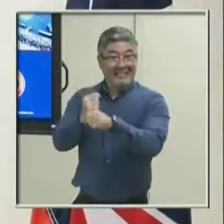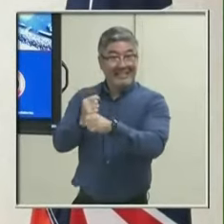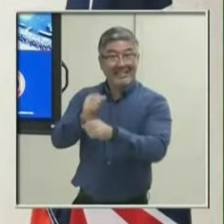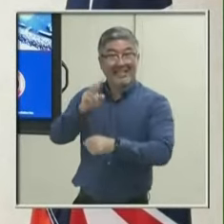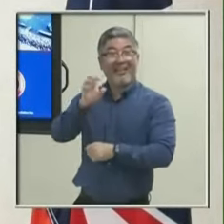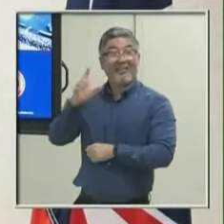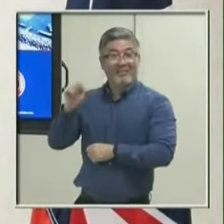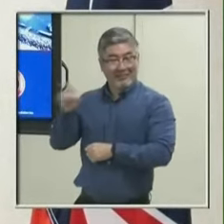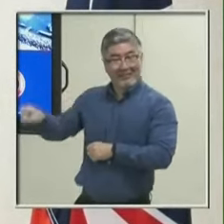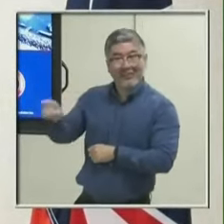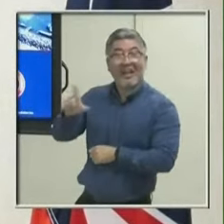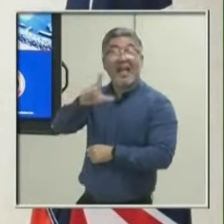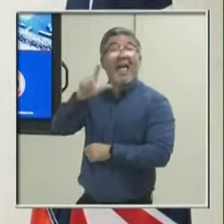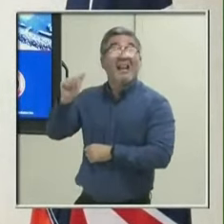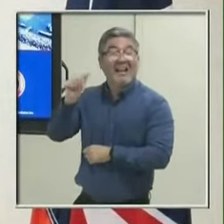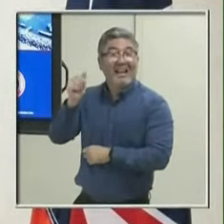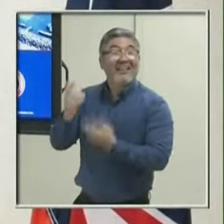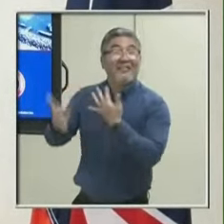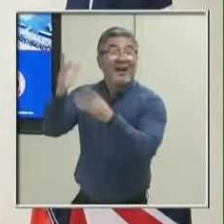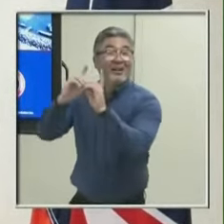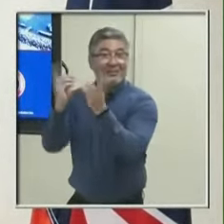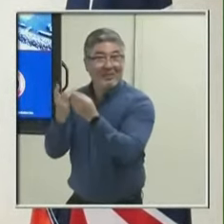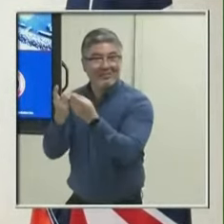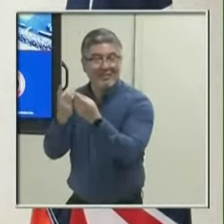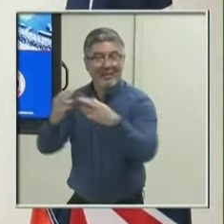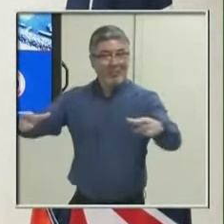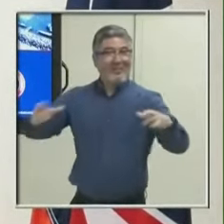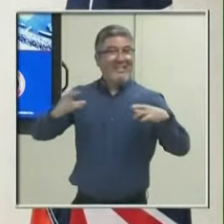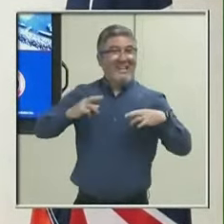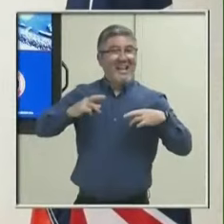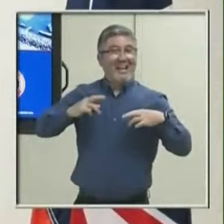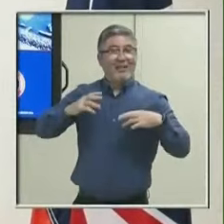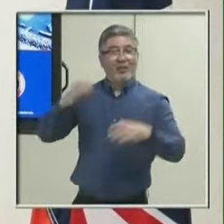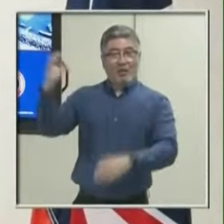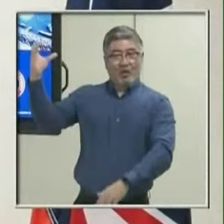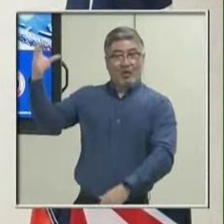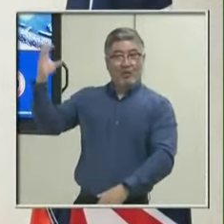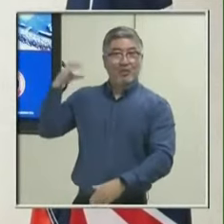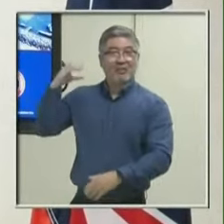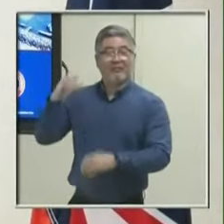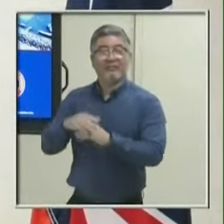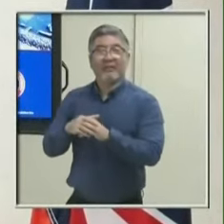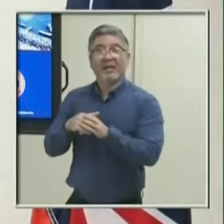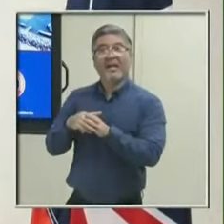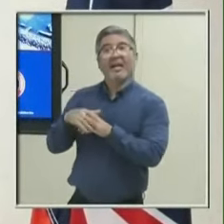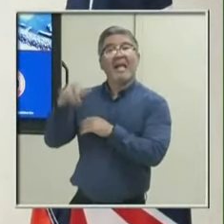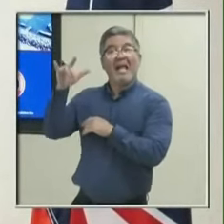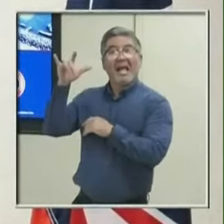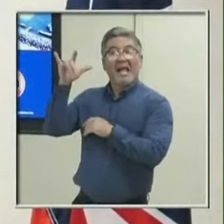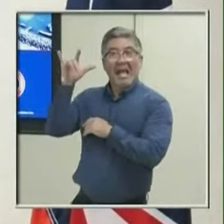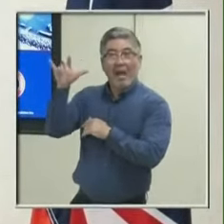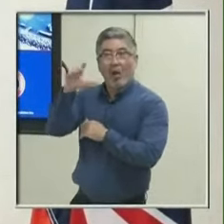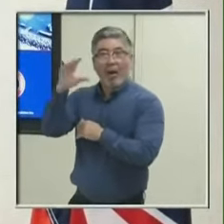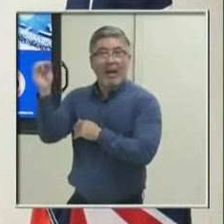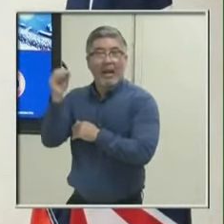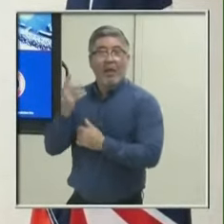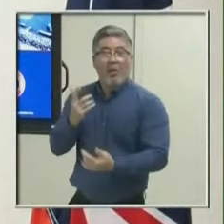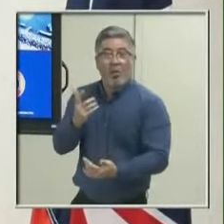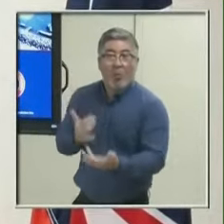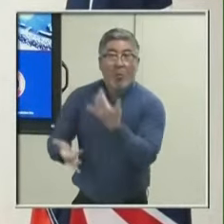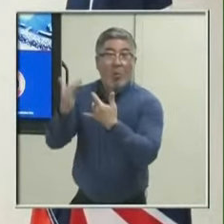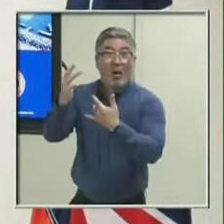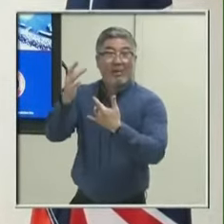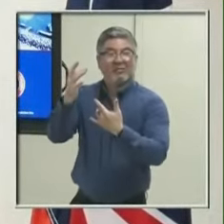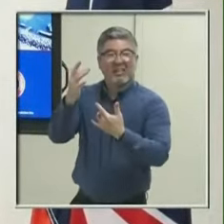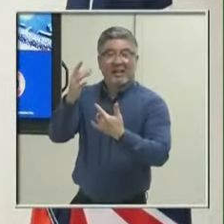He retired as an assistant chief of the Air and Wildfire Division. He